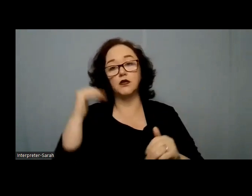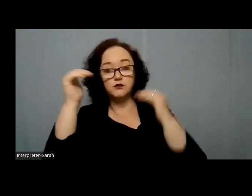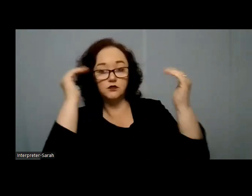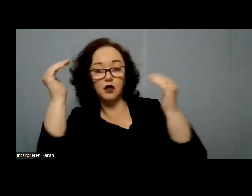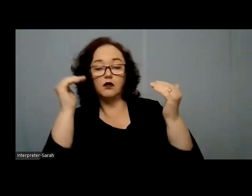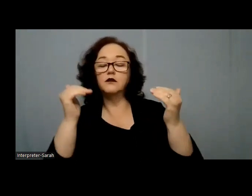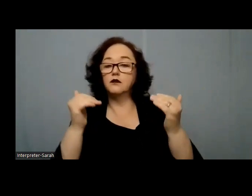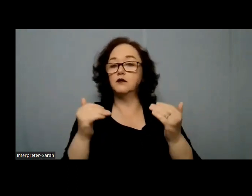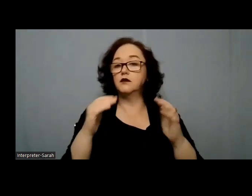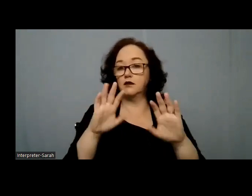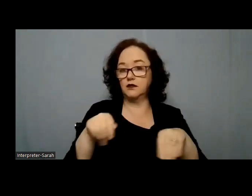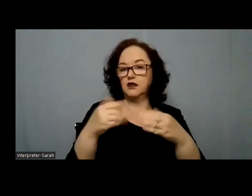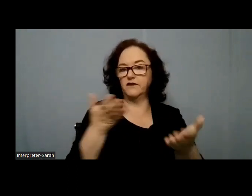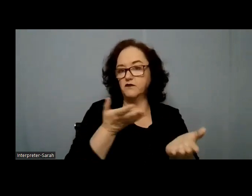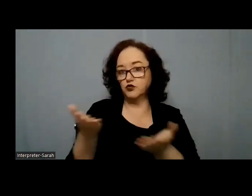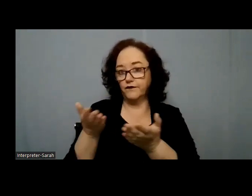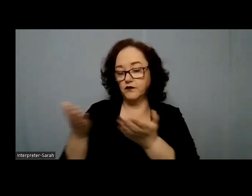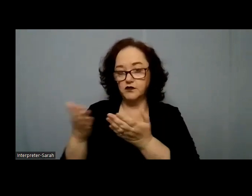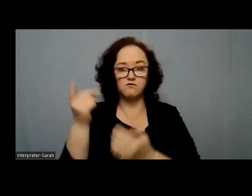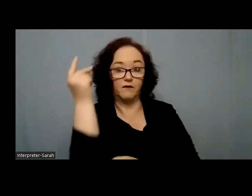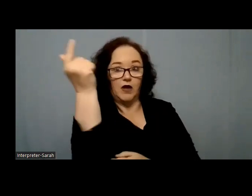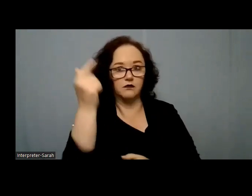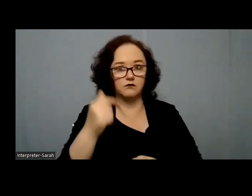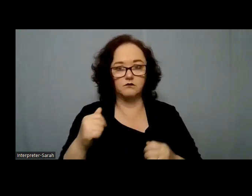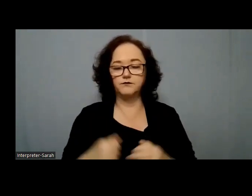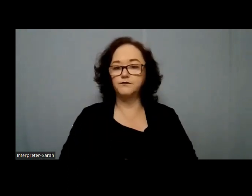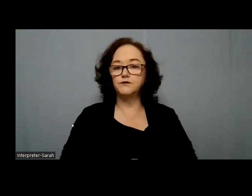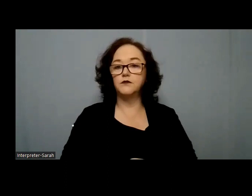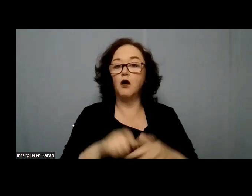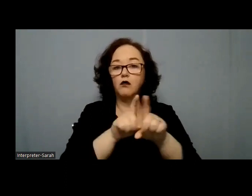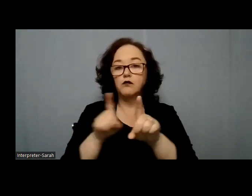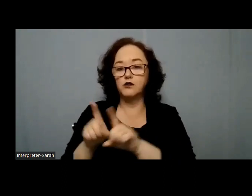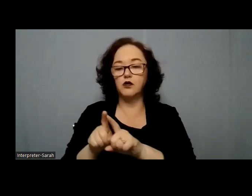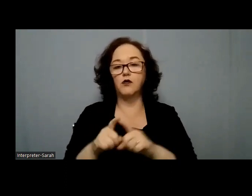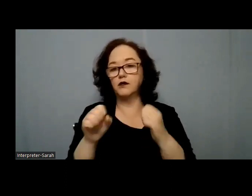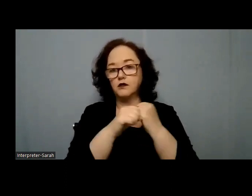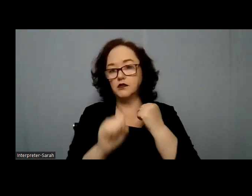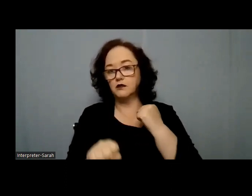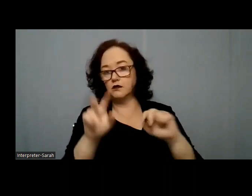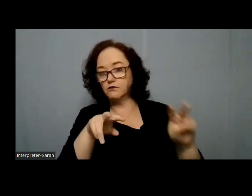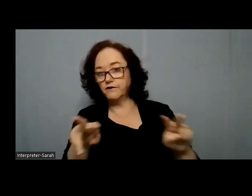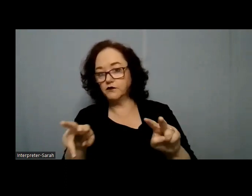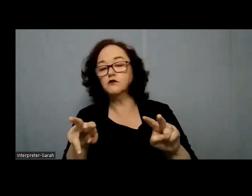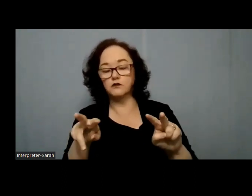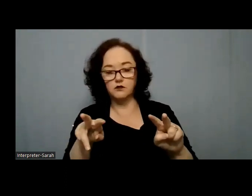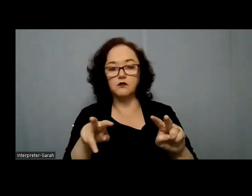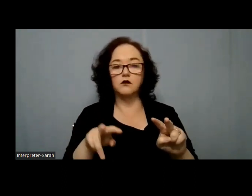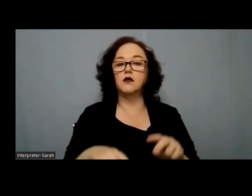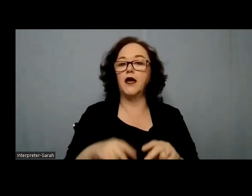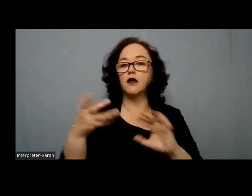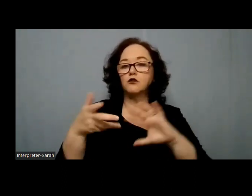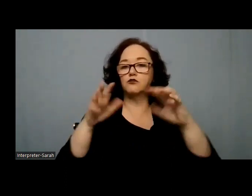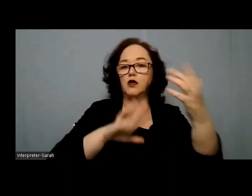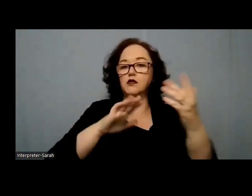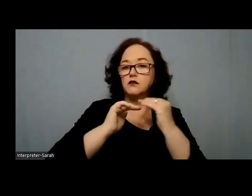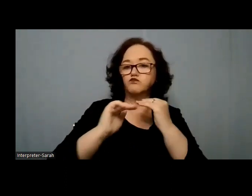as quickly as possible. We also provide extended observation and crisis stabilization to